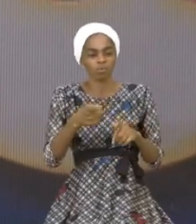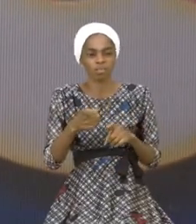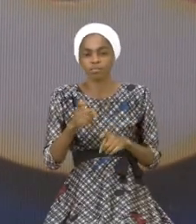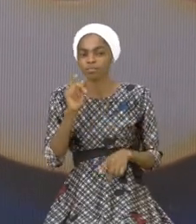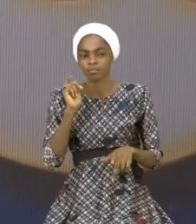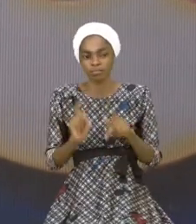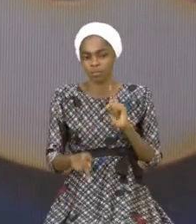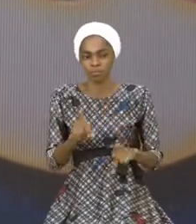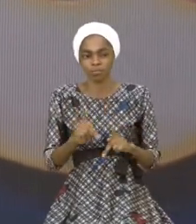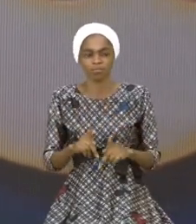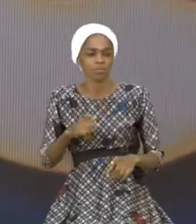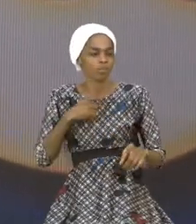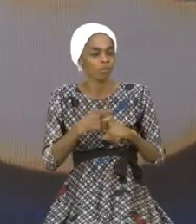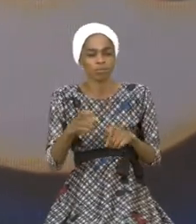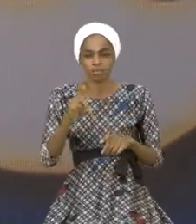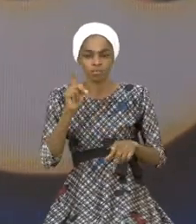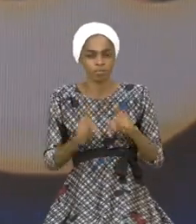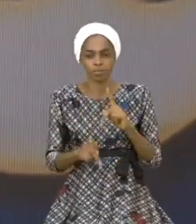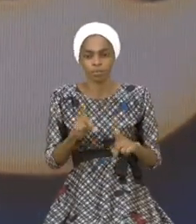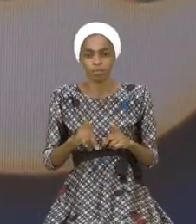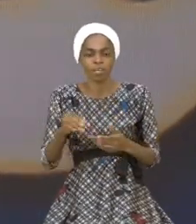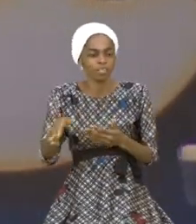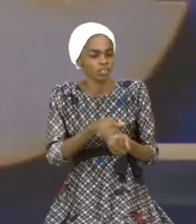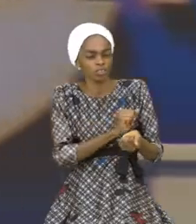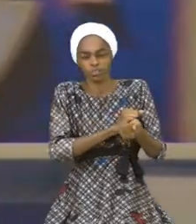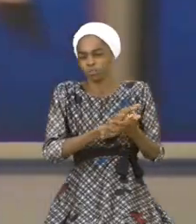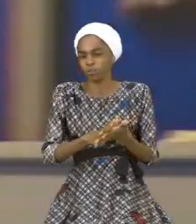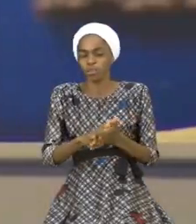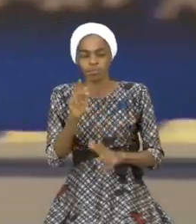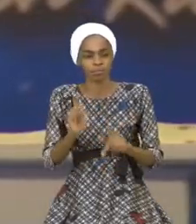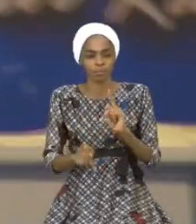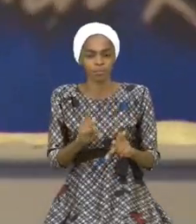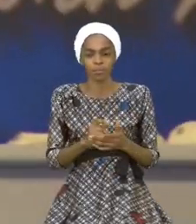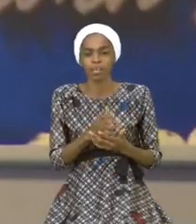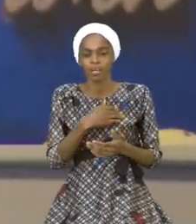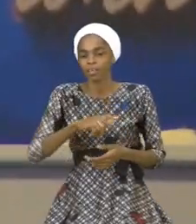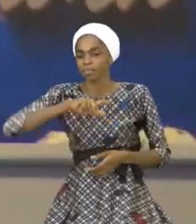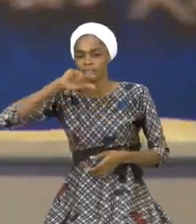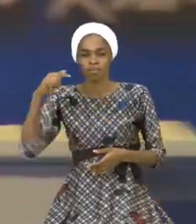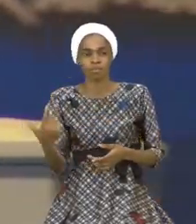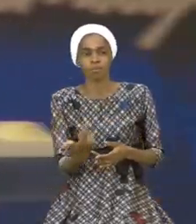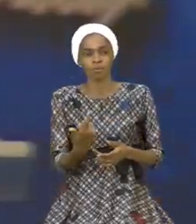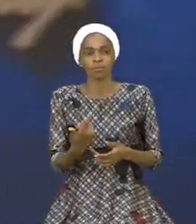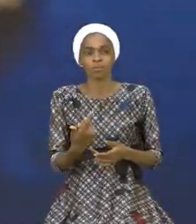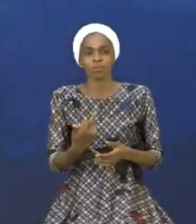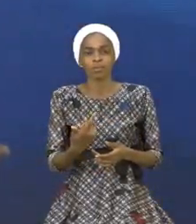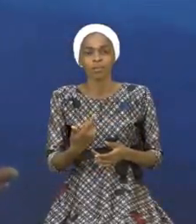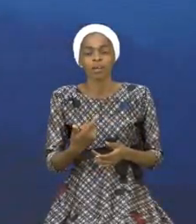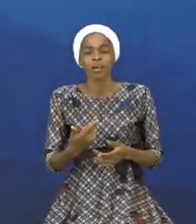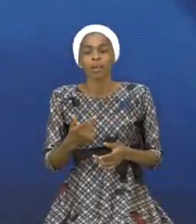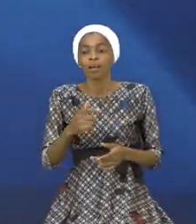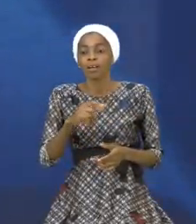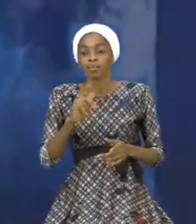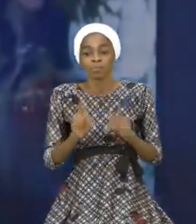They injure people. They destroy people. And they turn people's lives